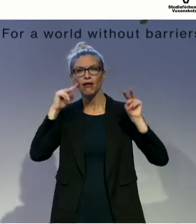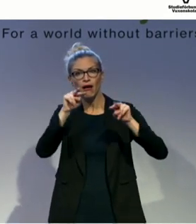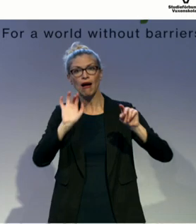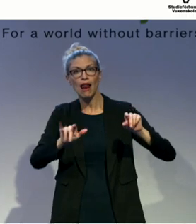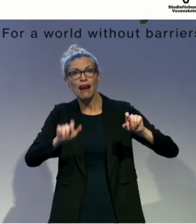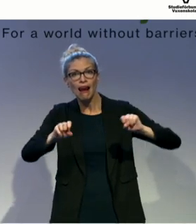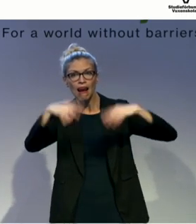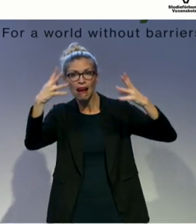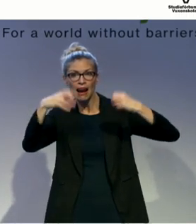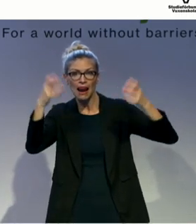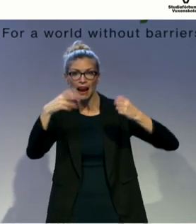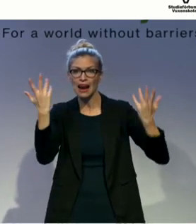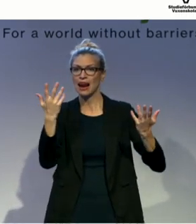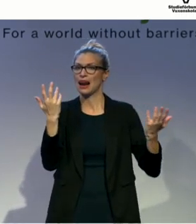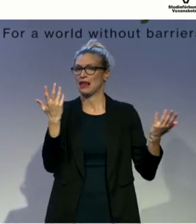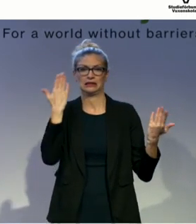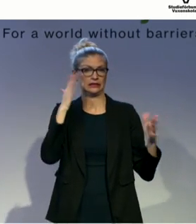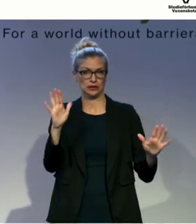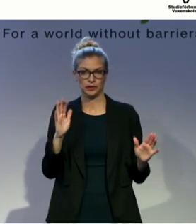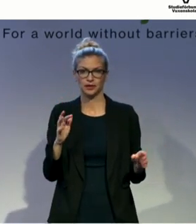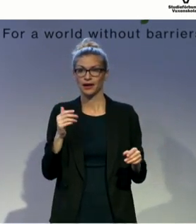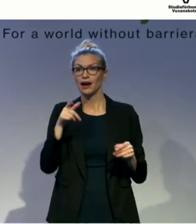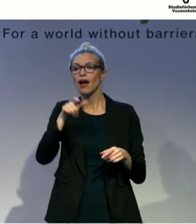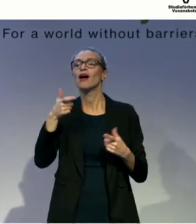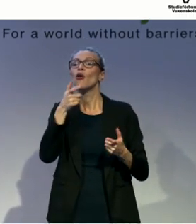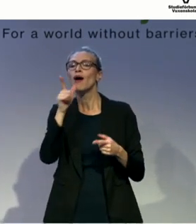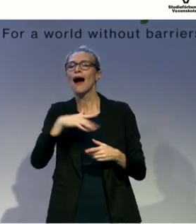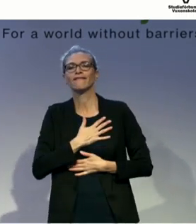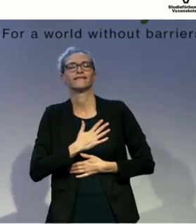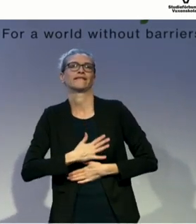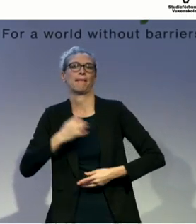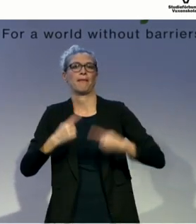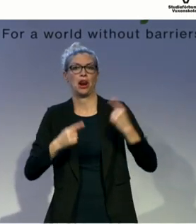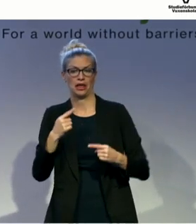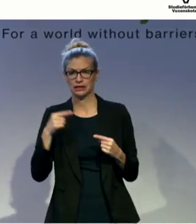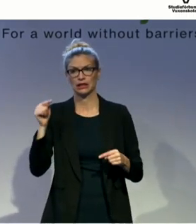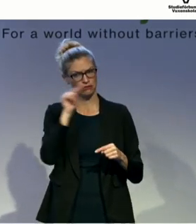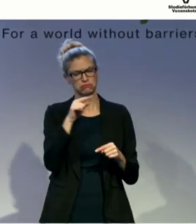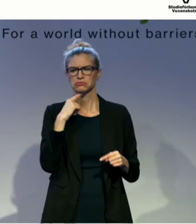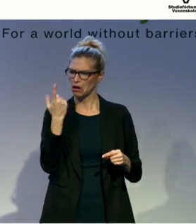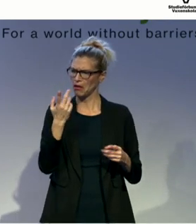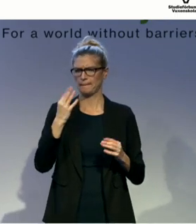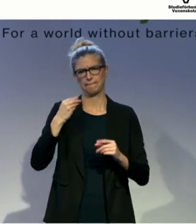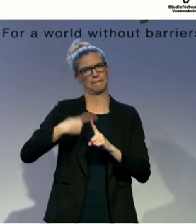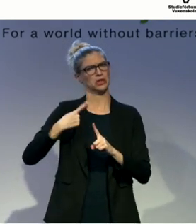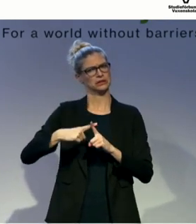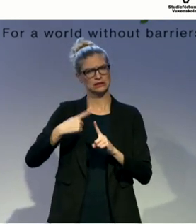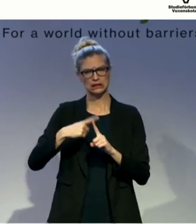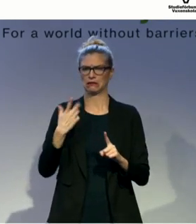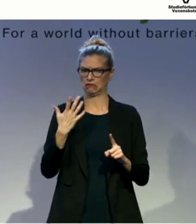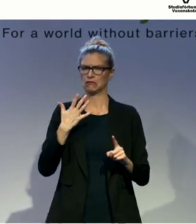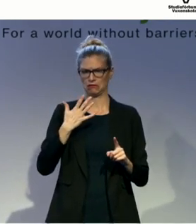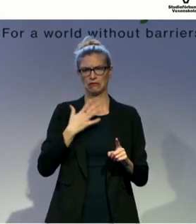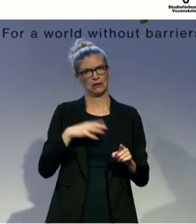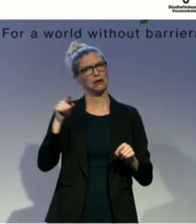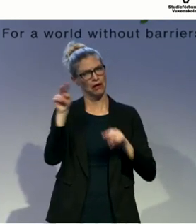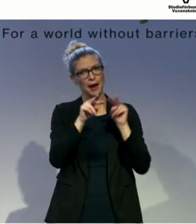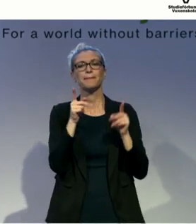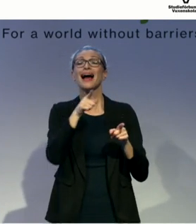very satisfied with content and method. Our challenge doesn't stop here. We keep on working with the